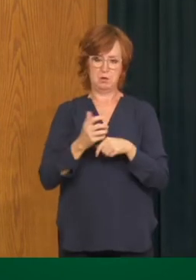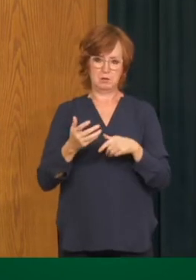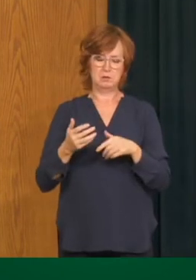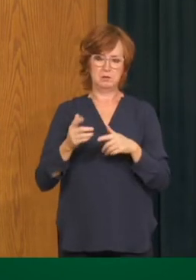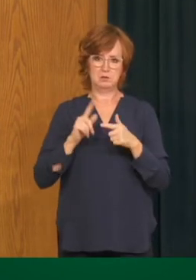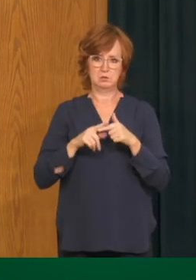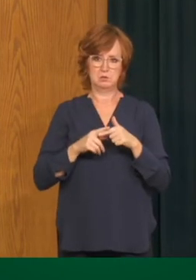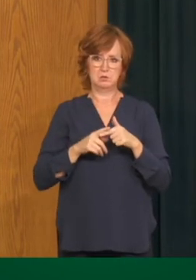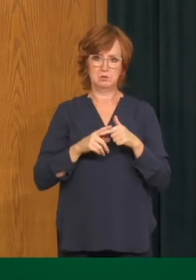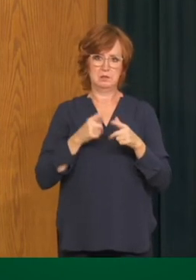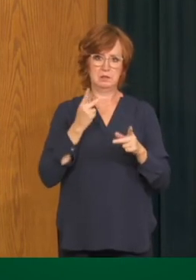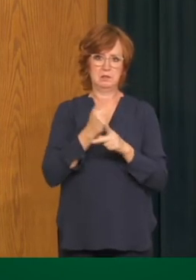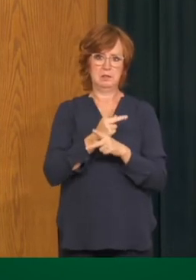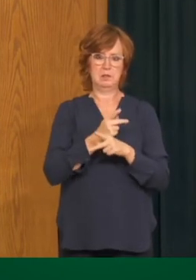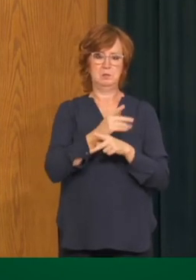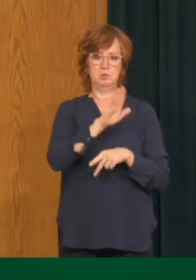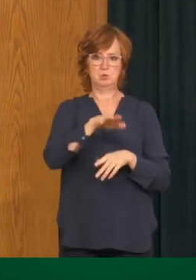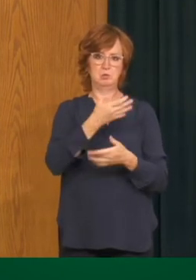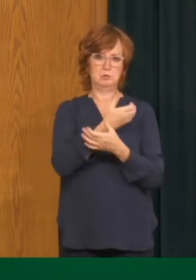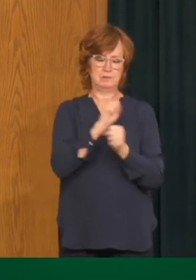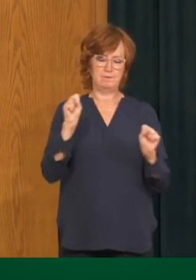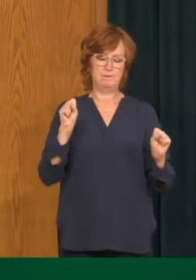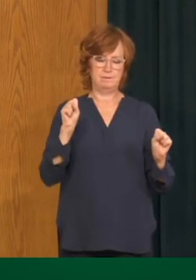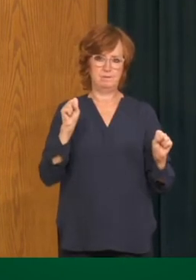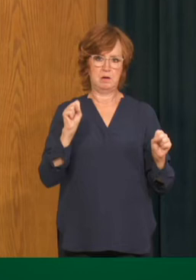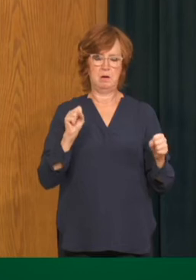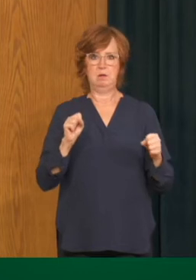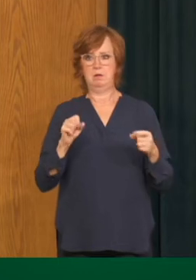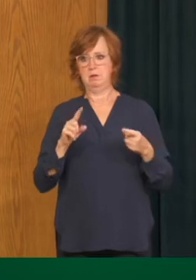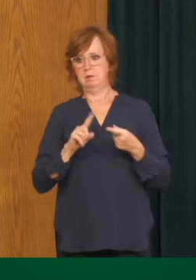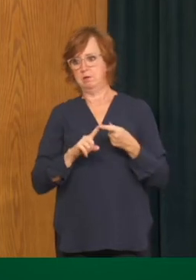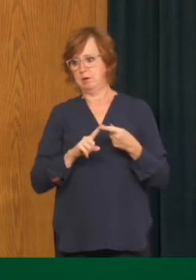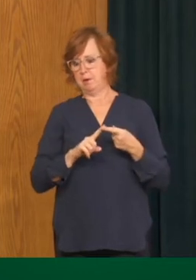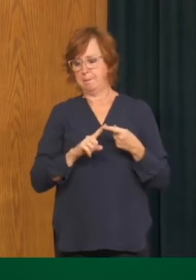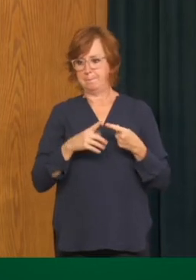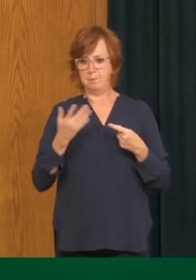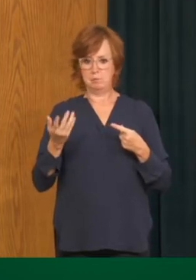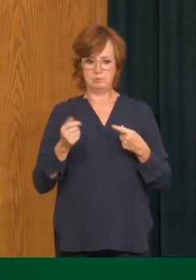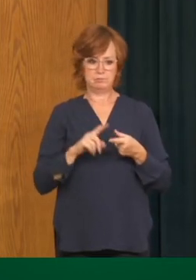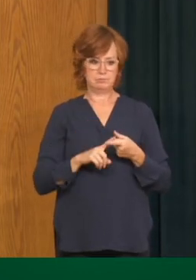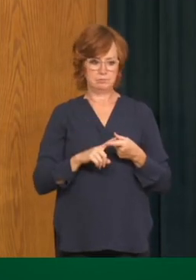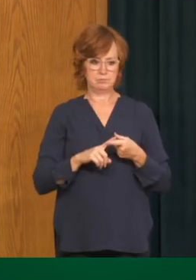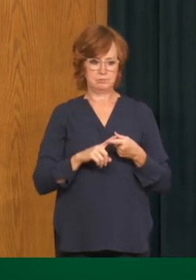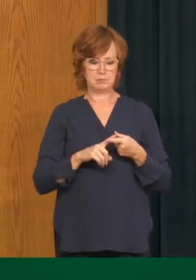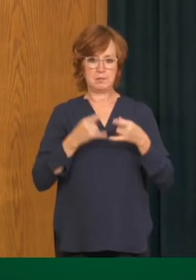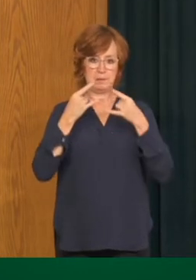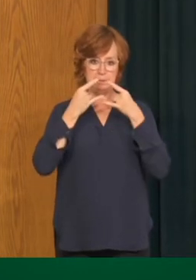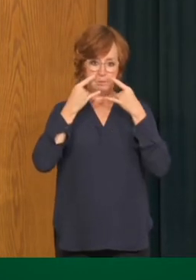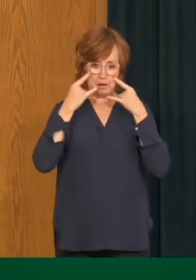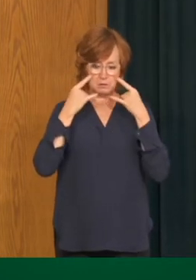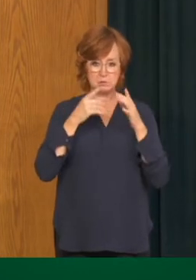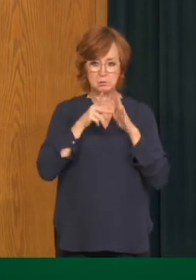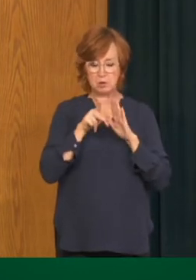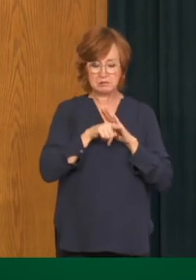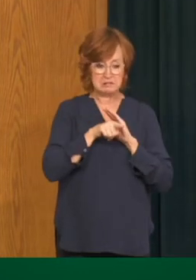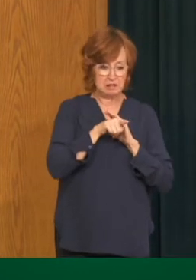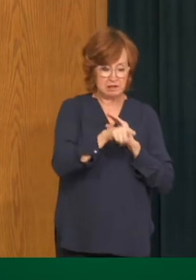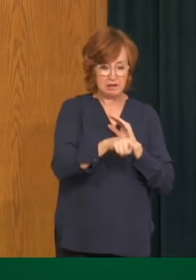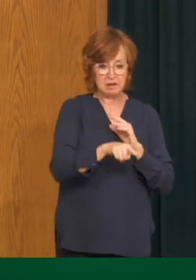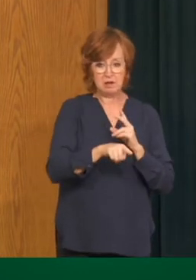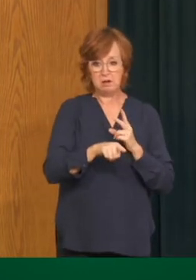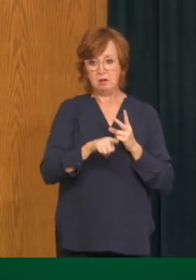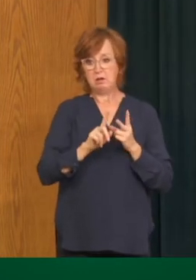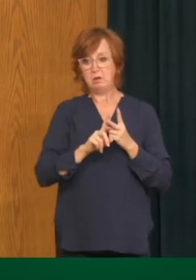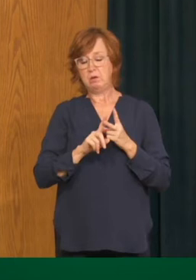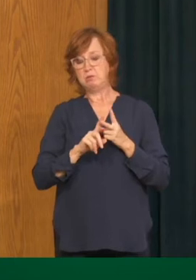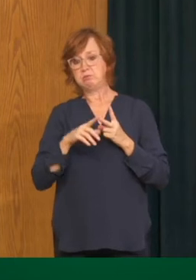that's the availability of putting forward a masking policy in those classrooms, whether